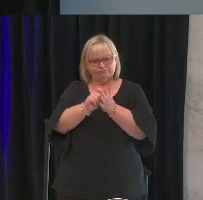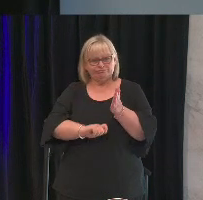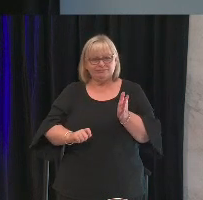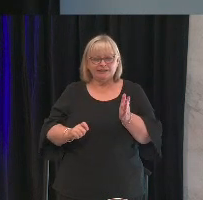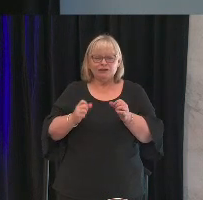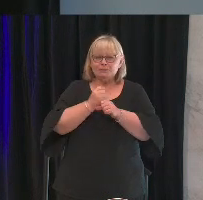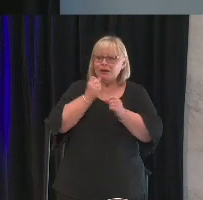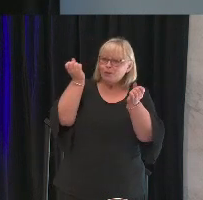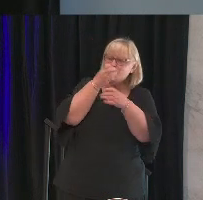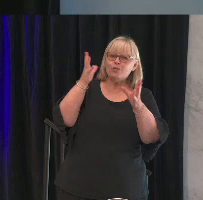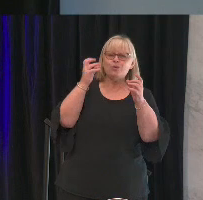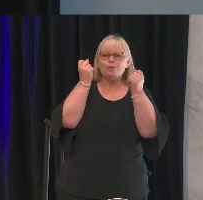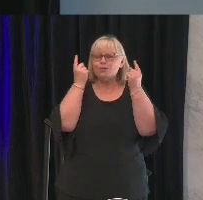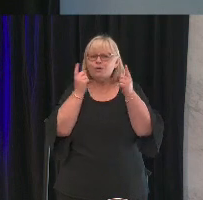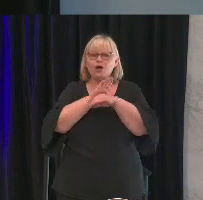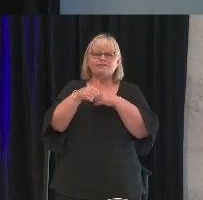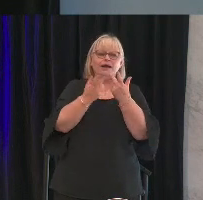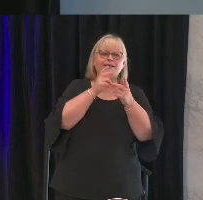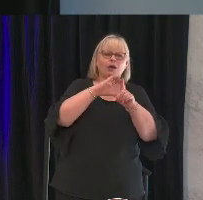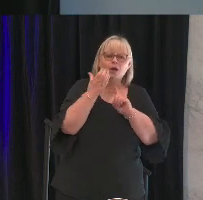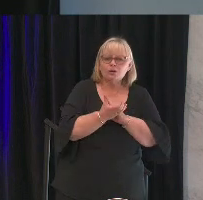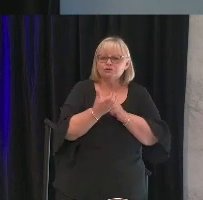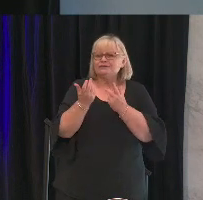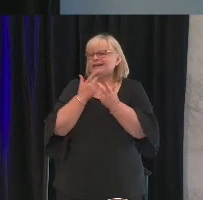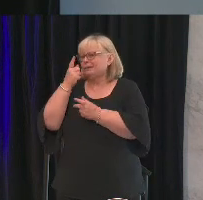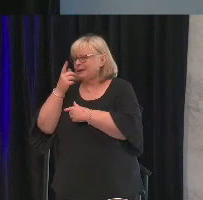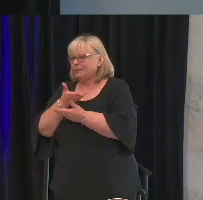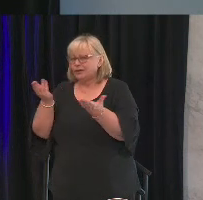imagination and develop an understanding of other cultures and people.